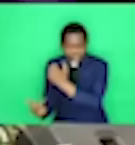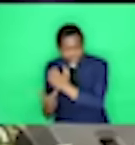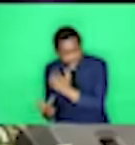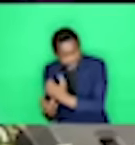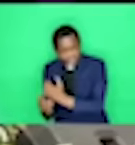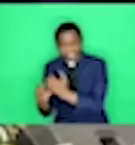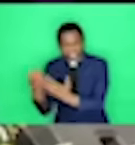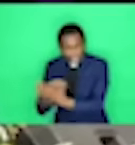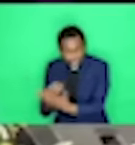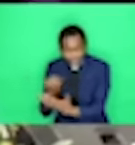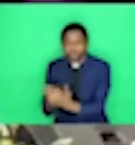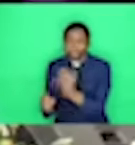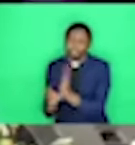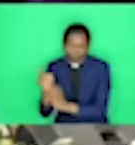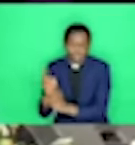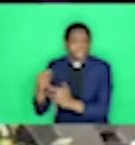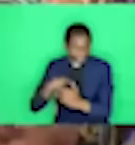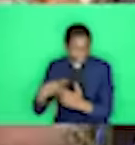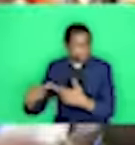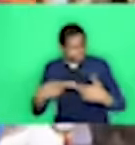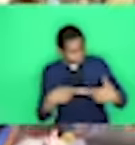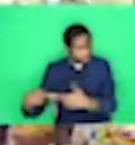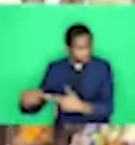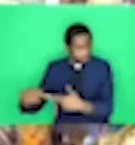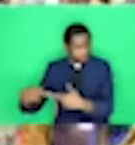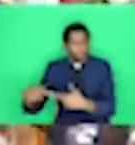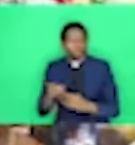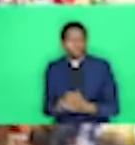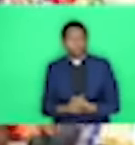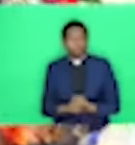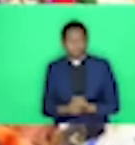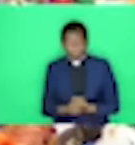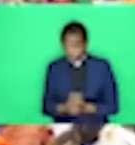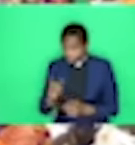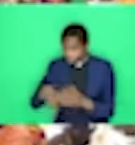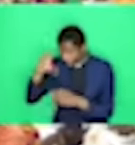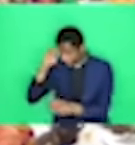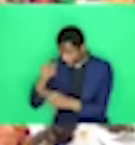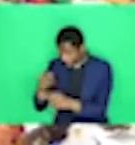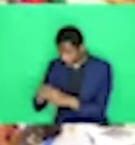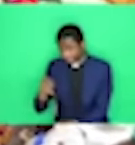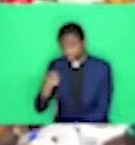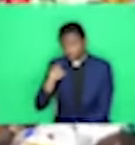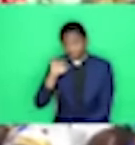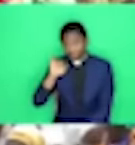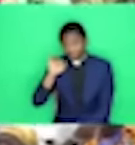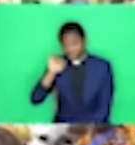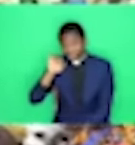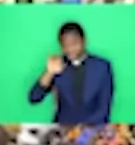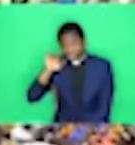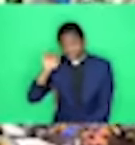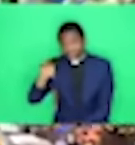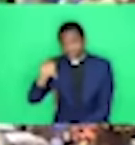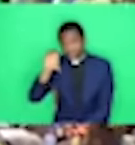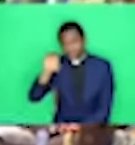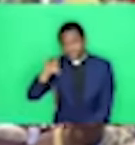development. One Ivan Christo, the political writer widely